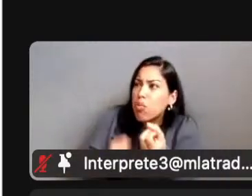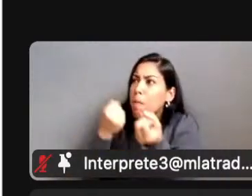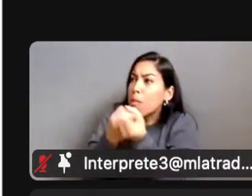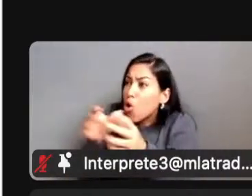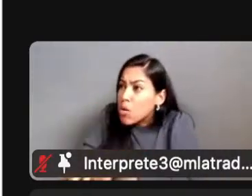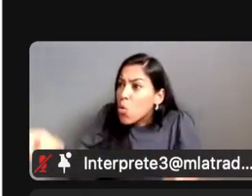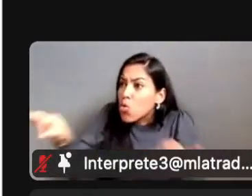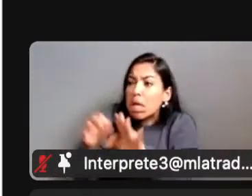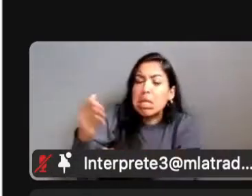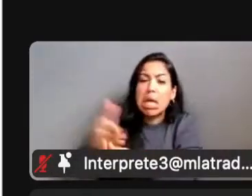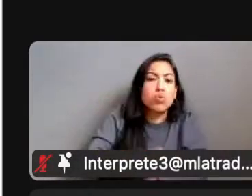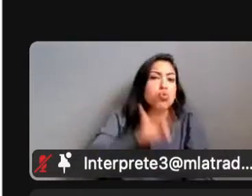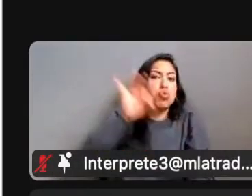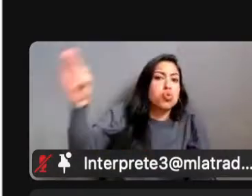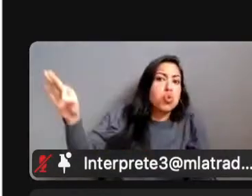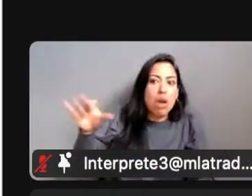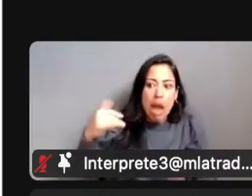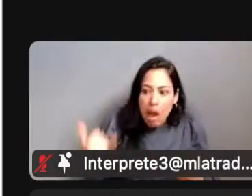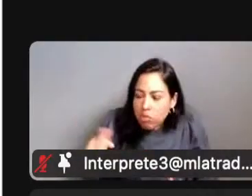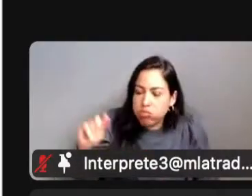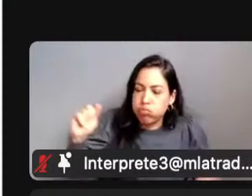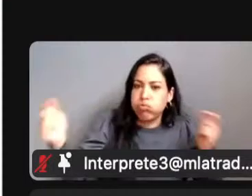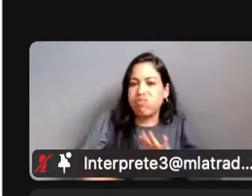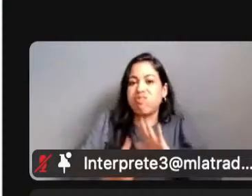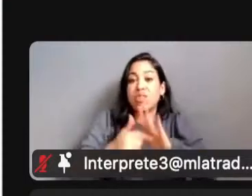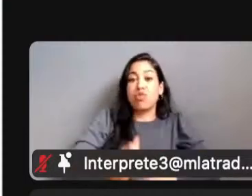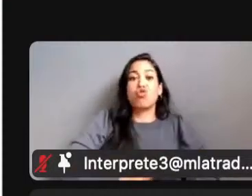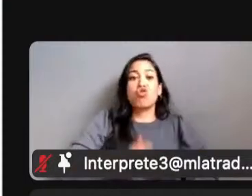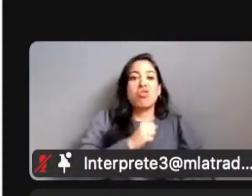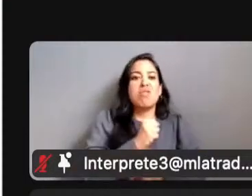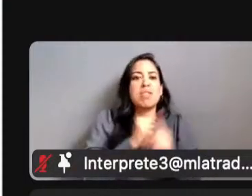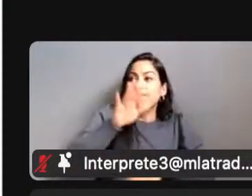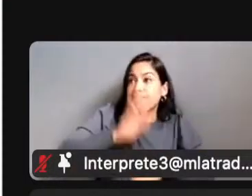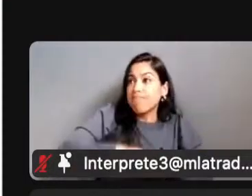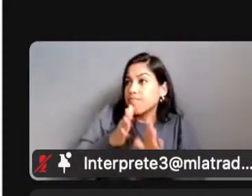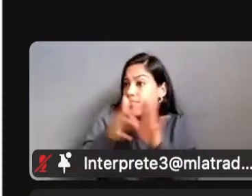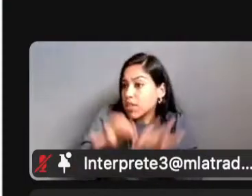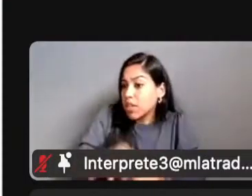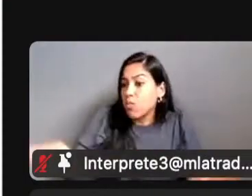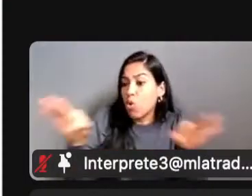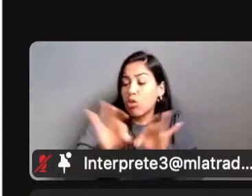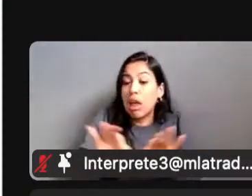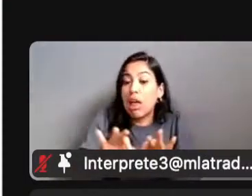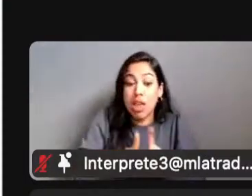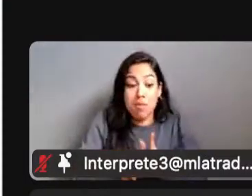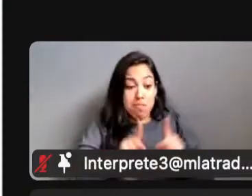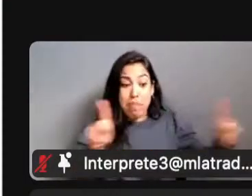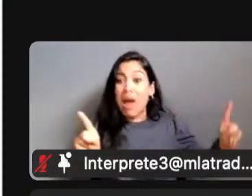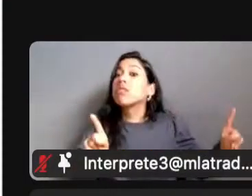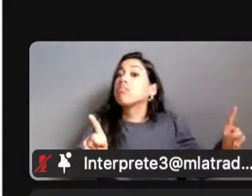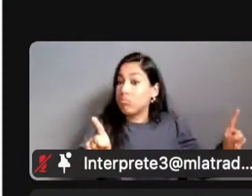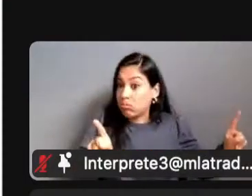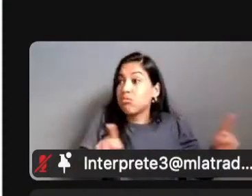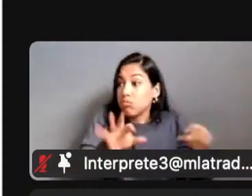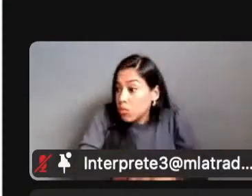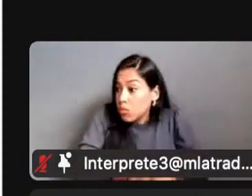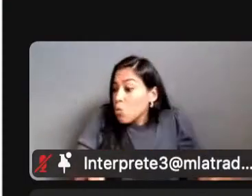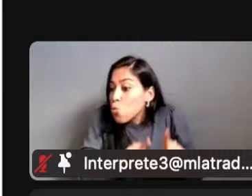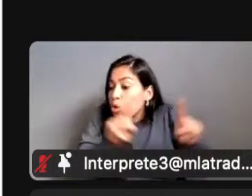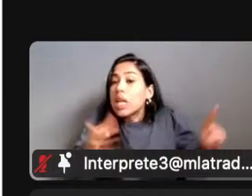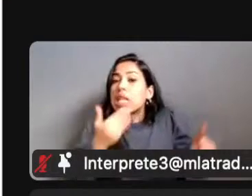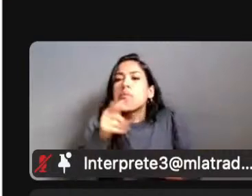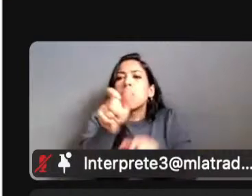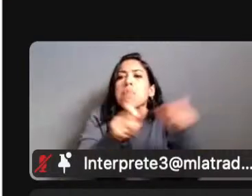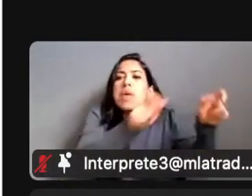so needed. The civil society left it clear that physical distancing is